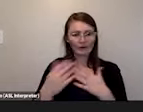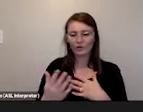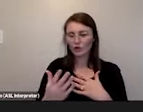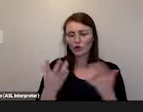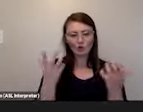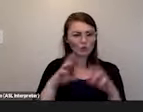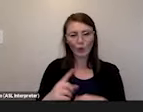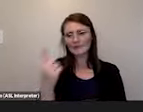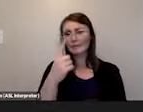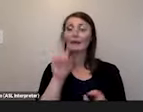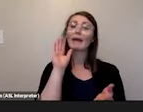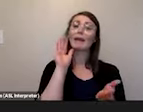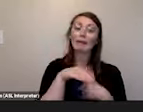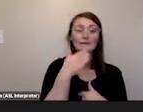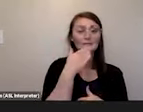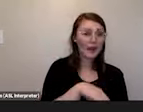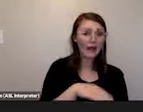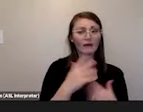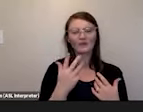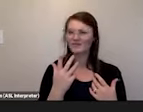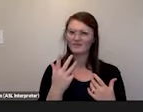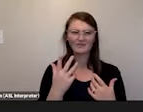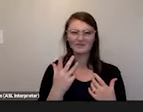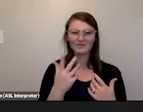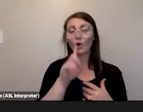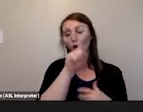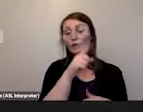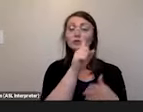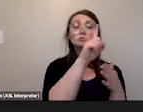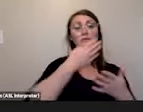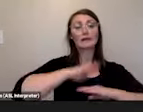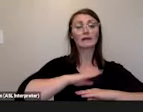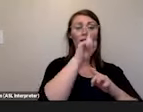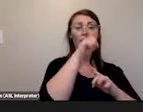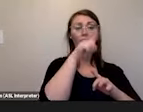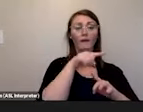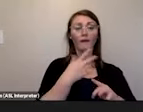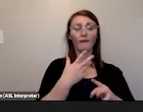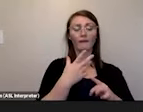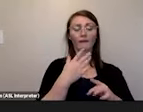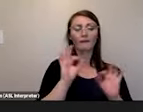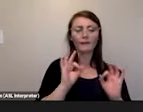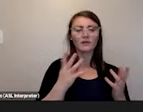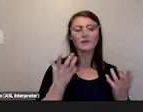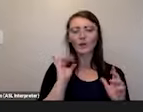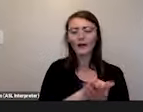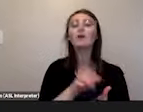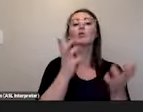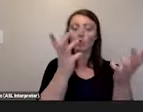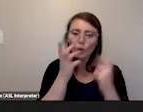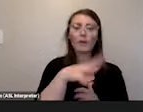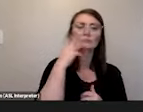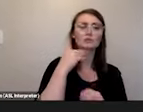and making it tick all the boxes. Like, you really want it to be an interesting experience. You want it to be a great